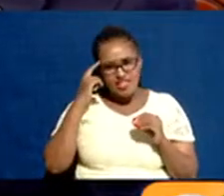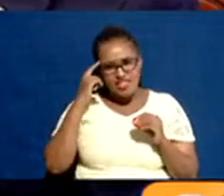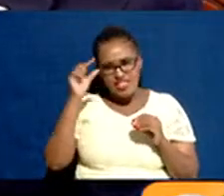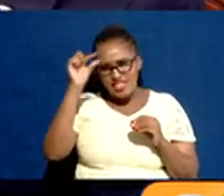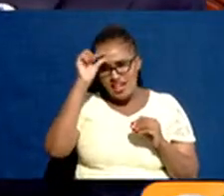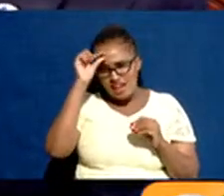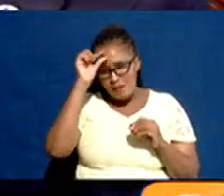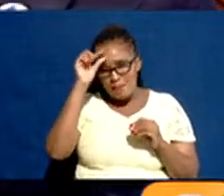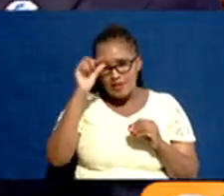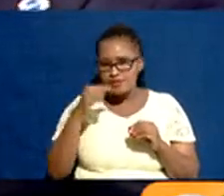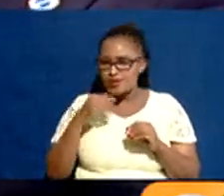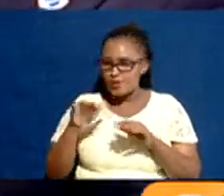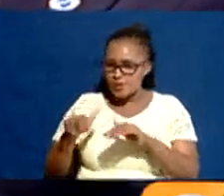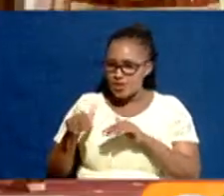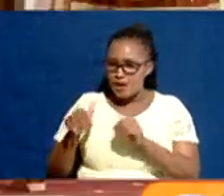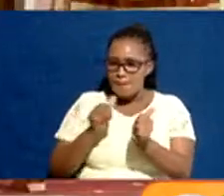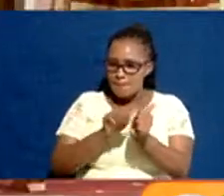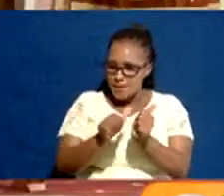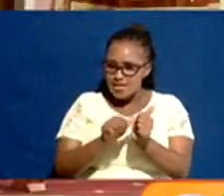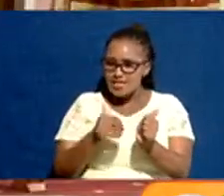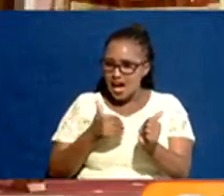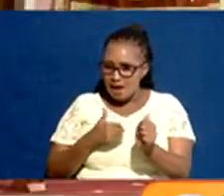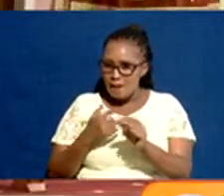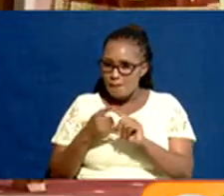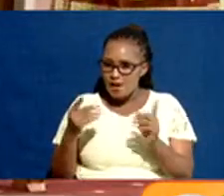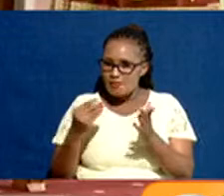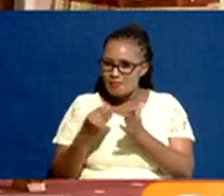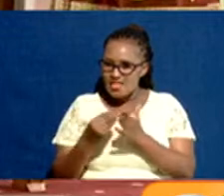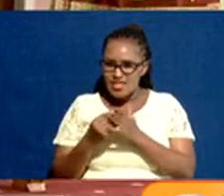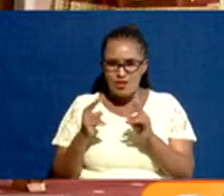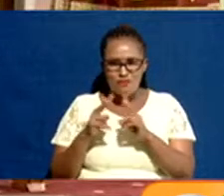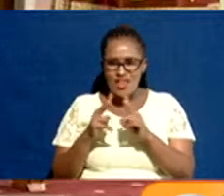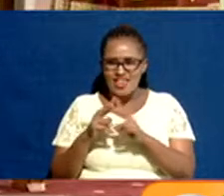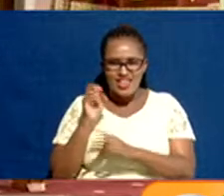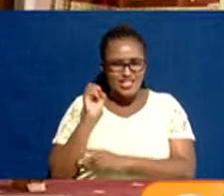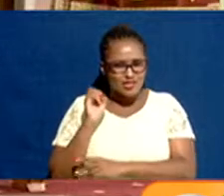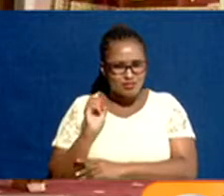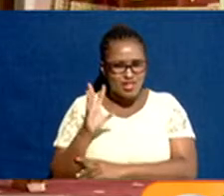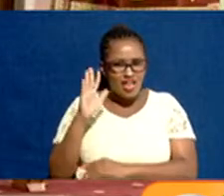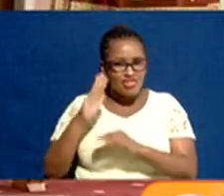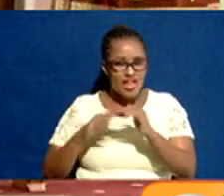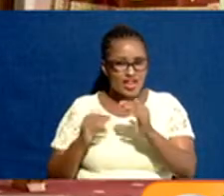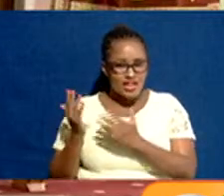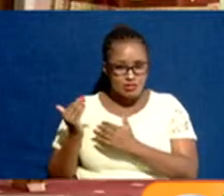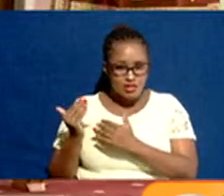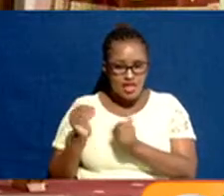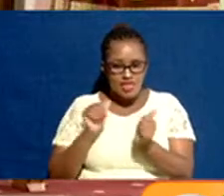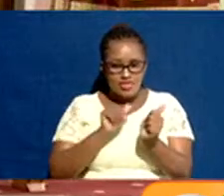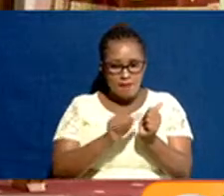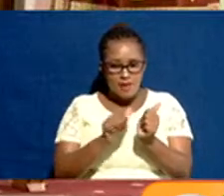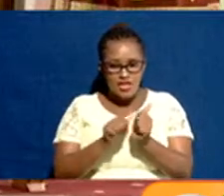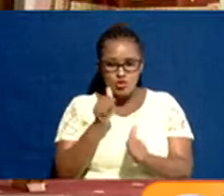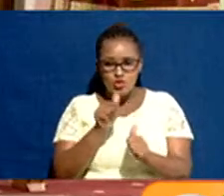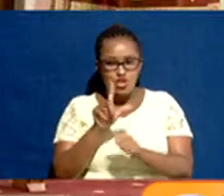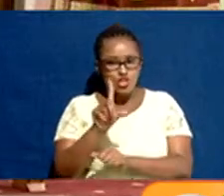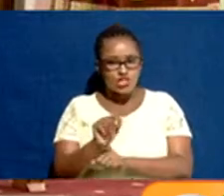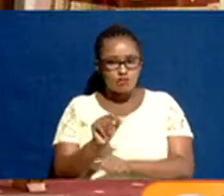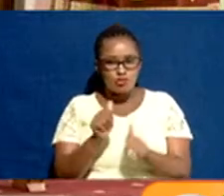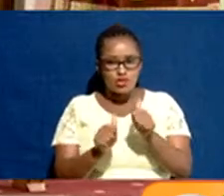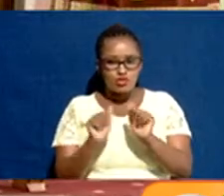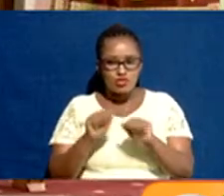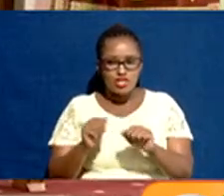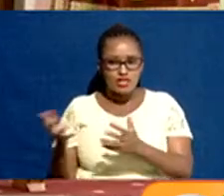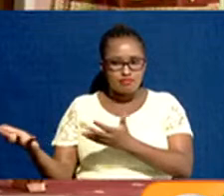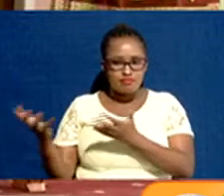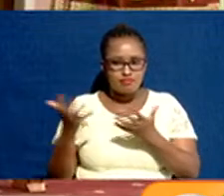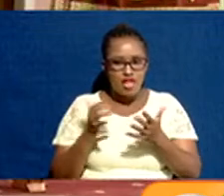is available. But the prices are higher than what we have here, okay? The maize that is cheaper that we can bring in is what is